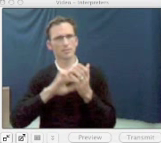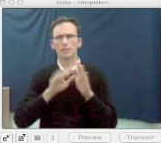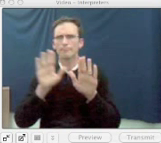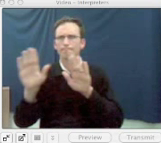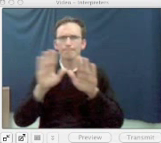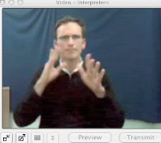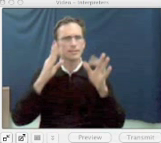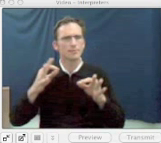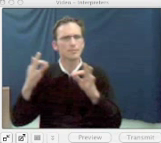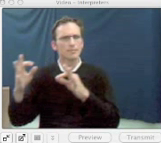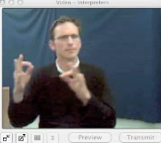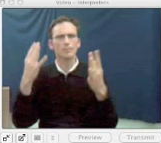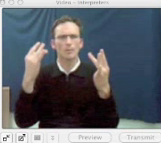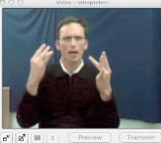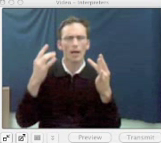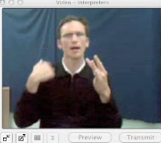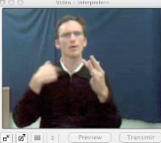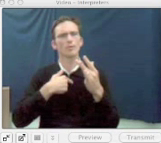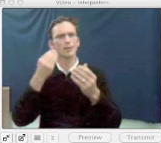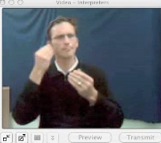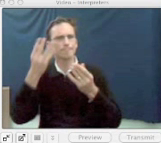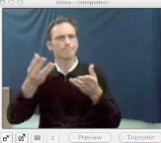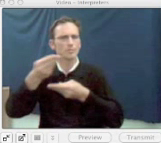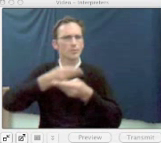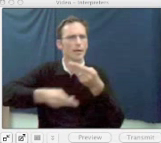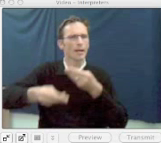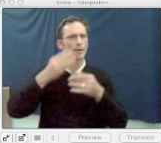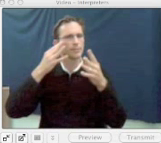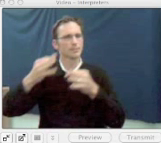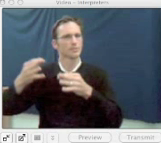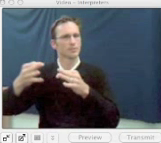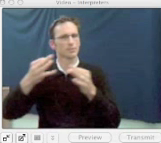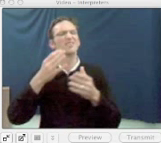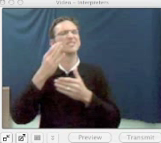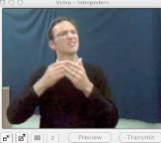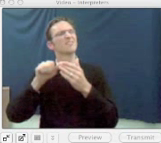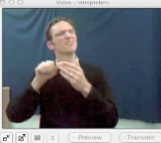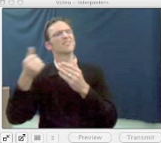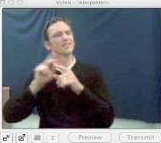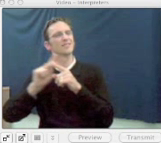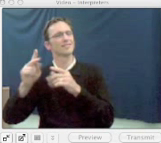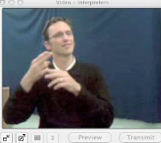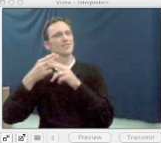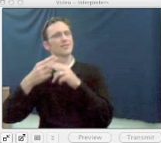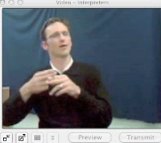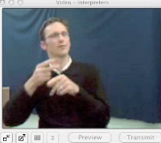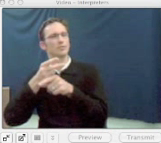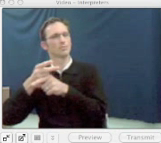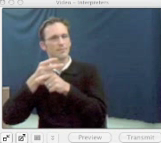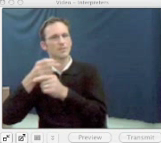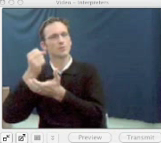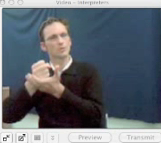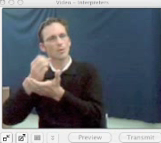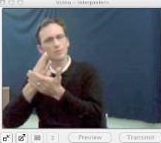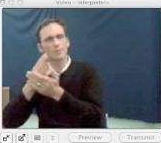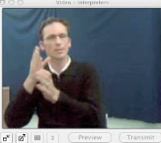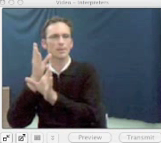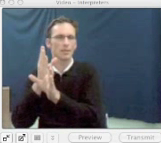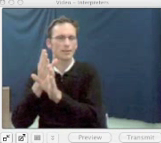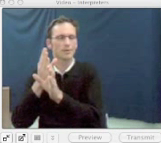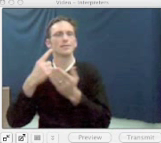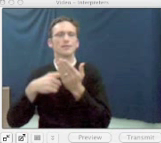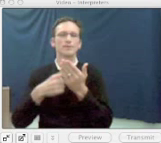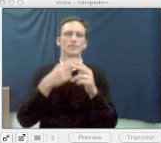decisions with your colleagues. Some people call it supervision. That's used in the field of psychology and social work. Some folks call it case conferencing,